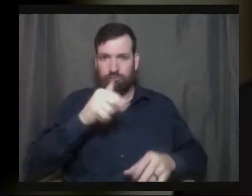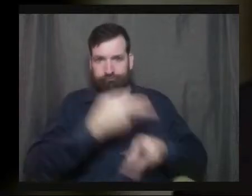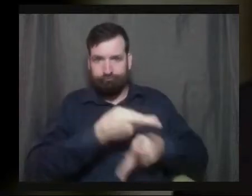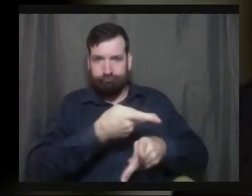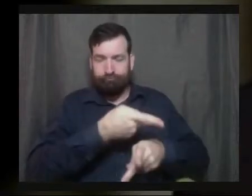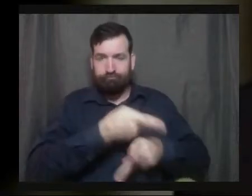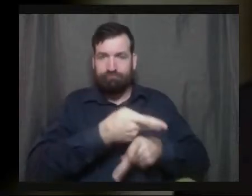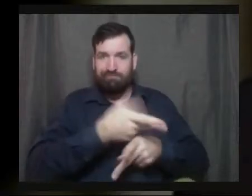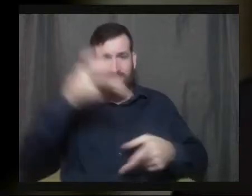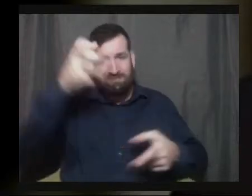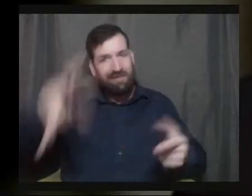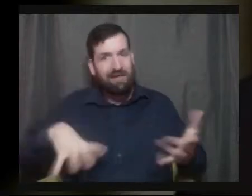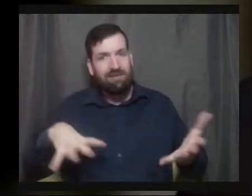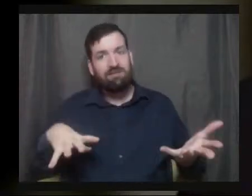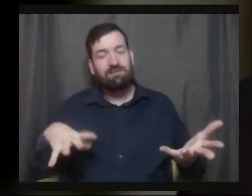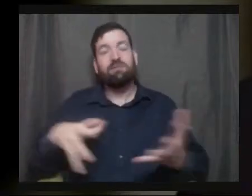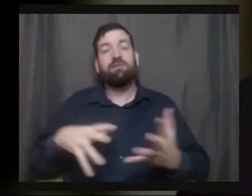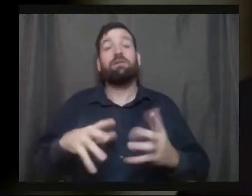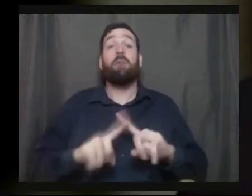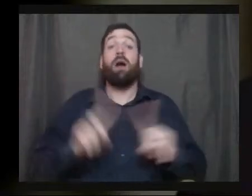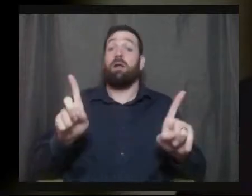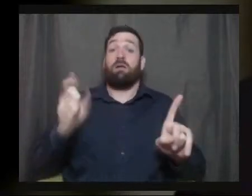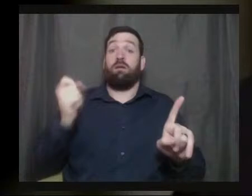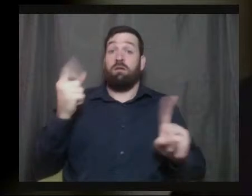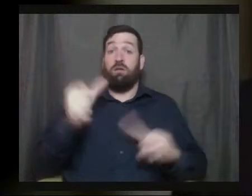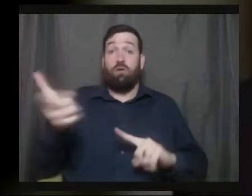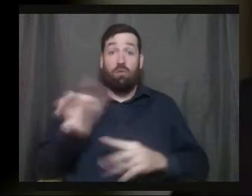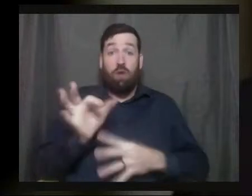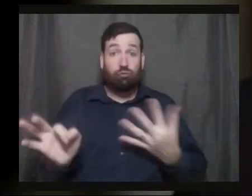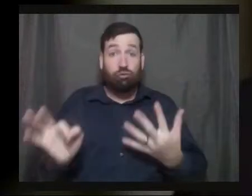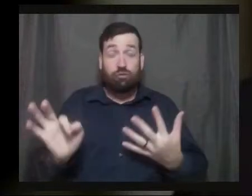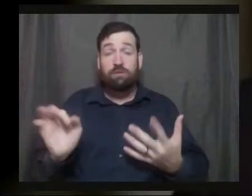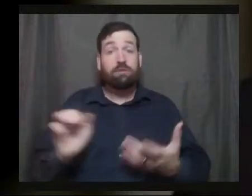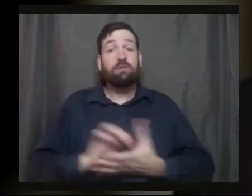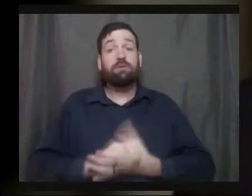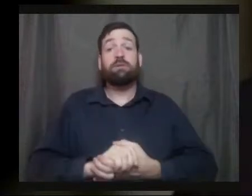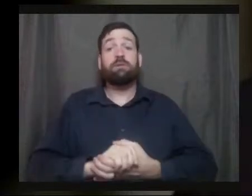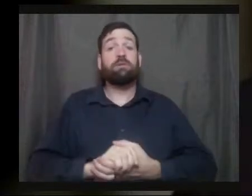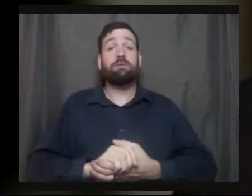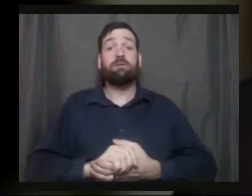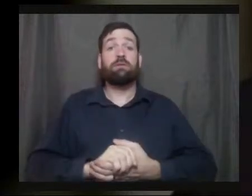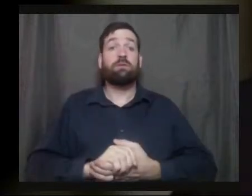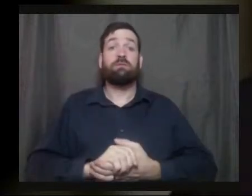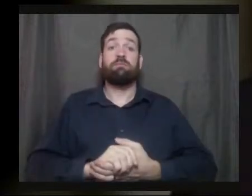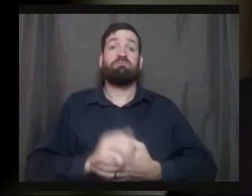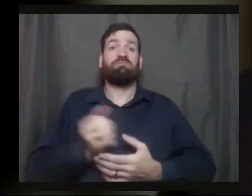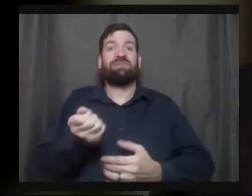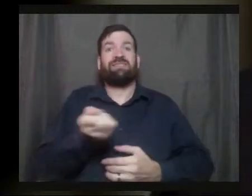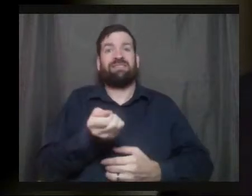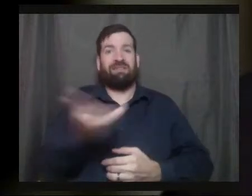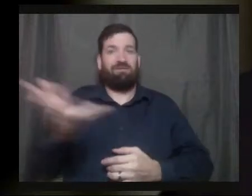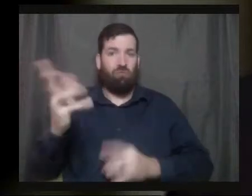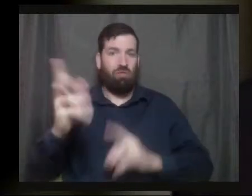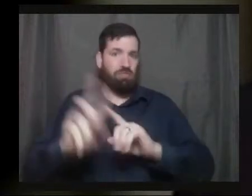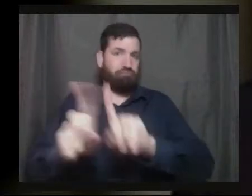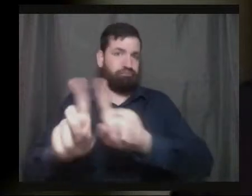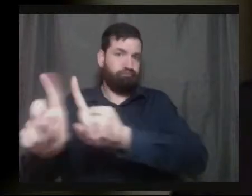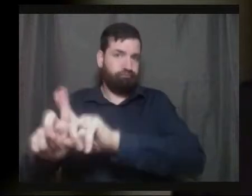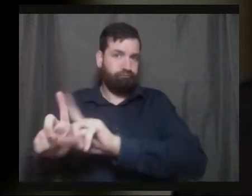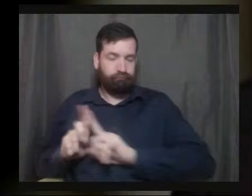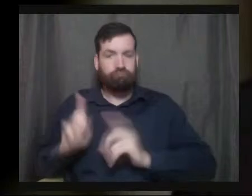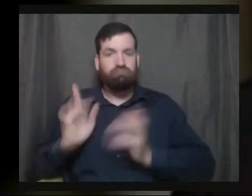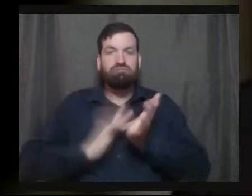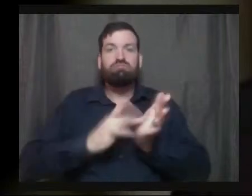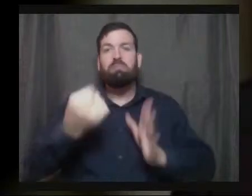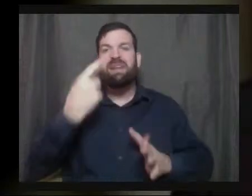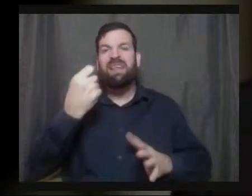of the man. But alternatives, we know there are multiple other oral medications that